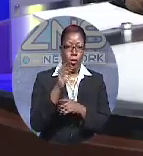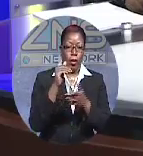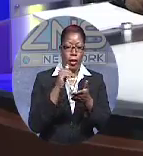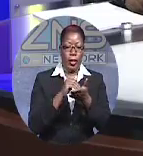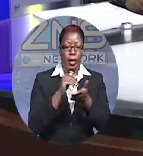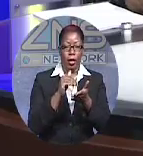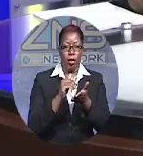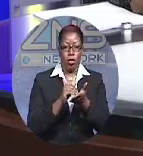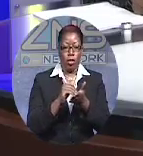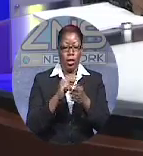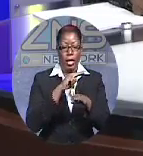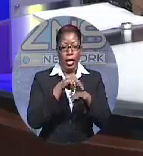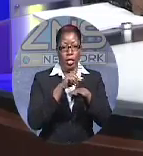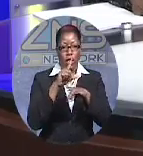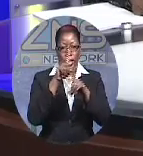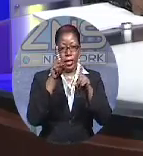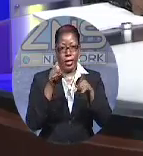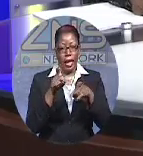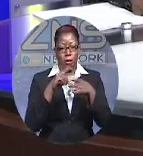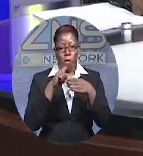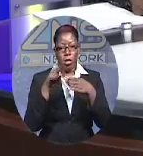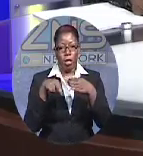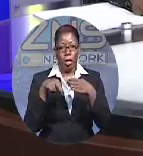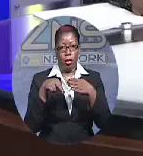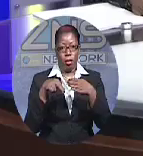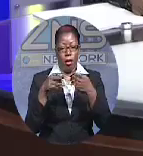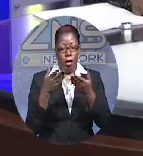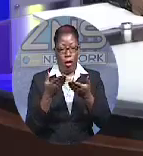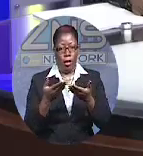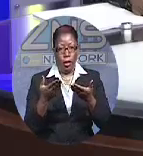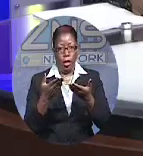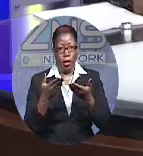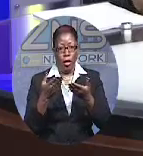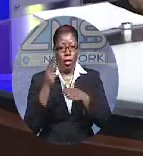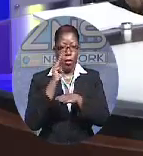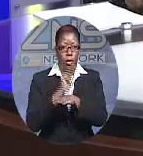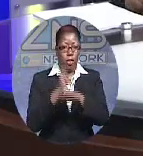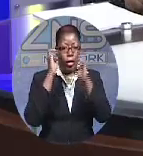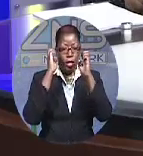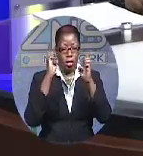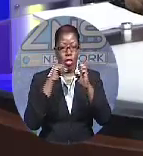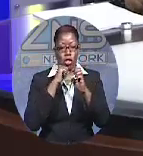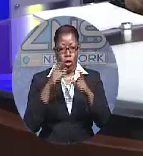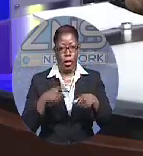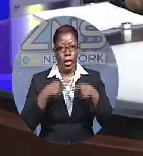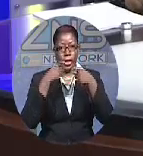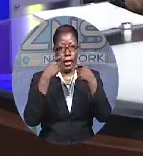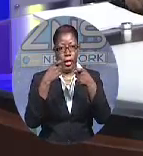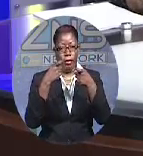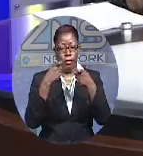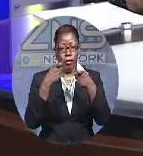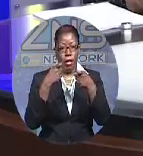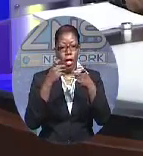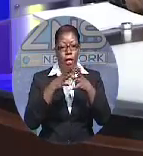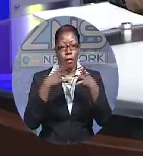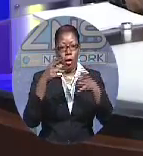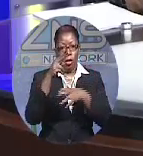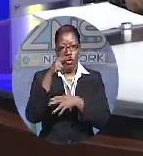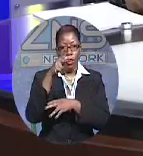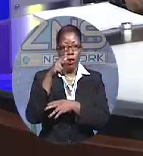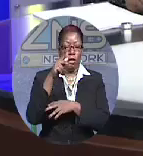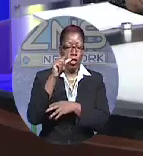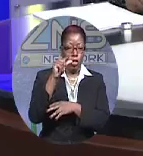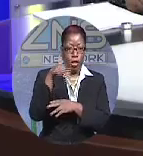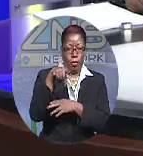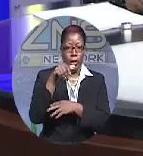national exam results are in. But again this year, the Ministry of Education did not issue a national grade point average. As a matter of fact, the